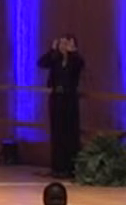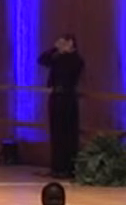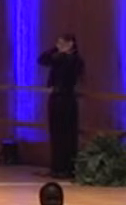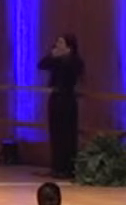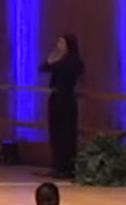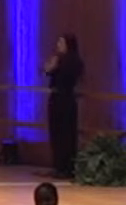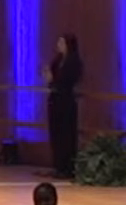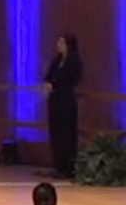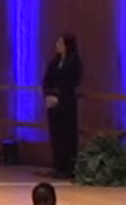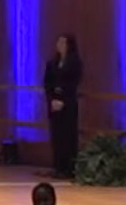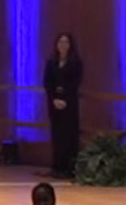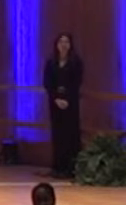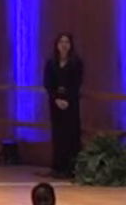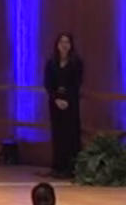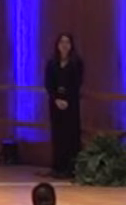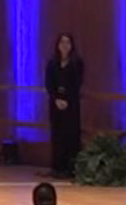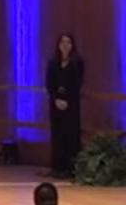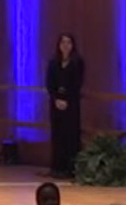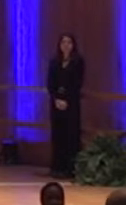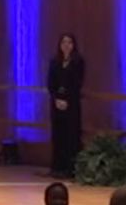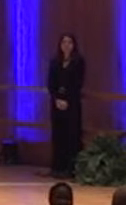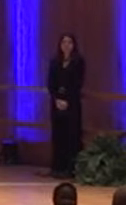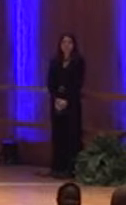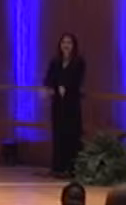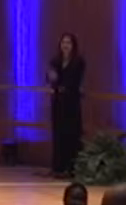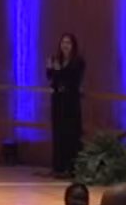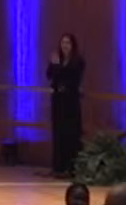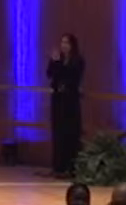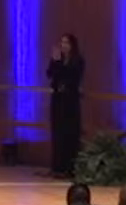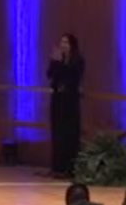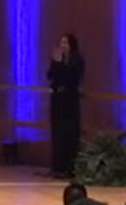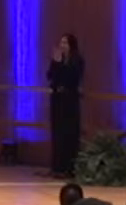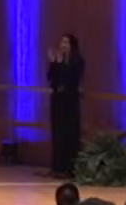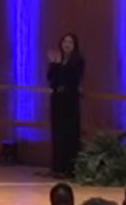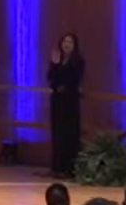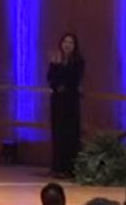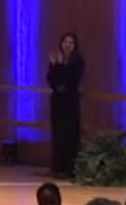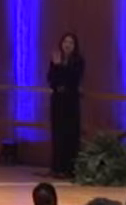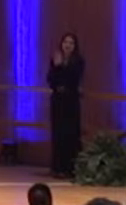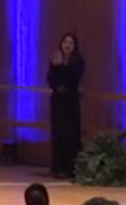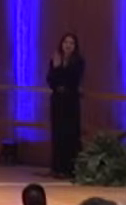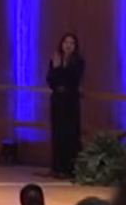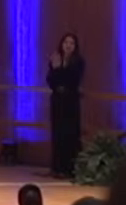undergraduate class of 2026. Led